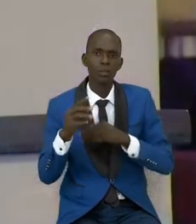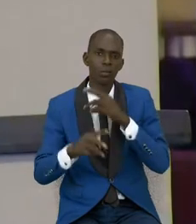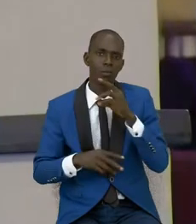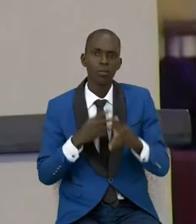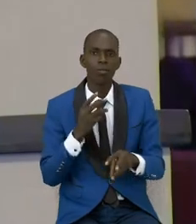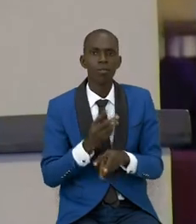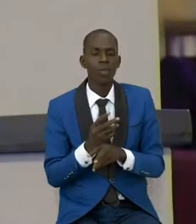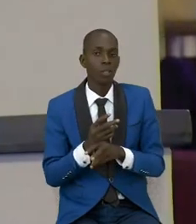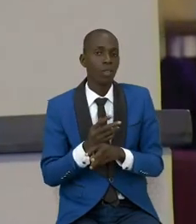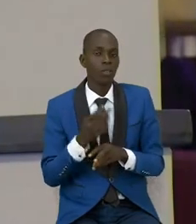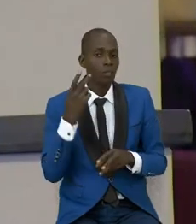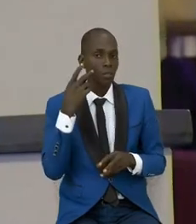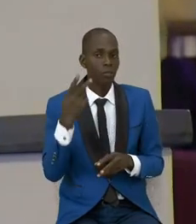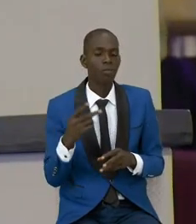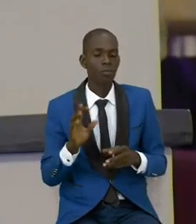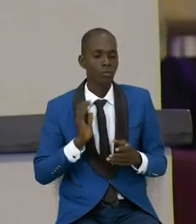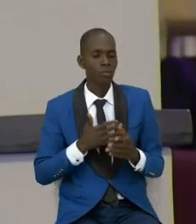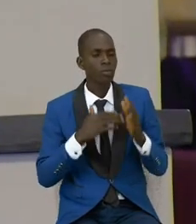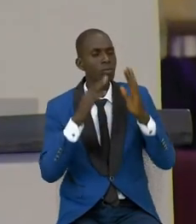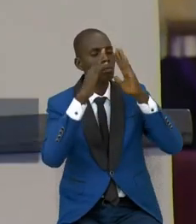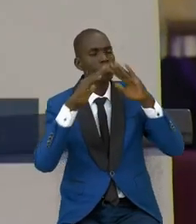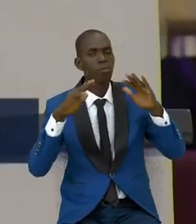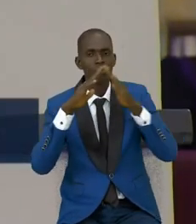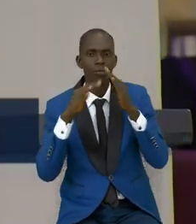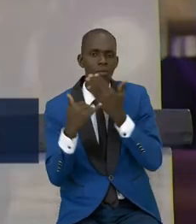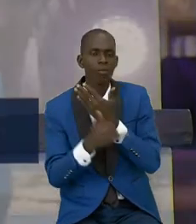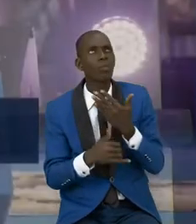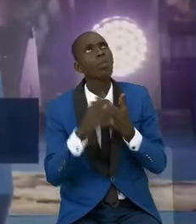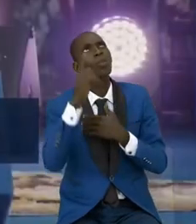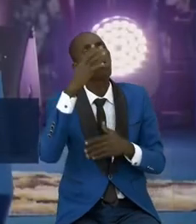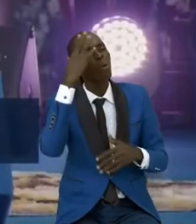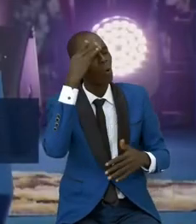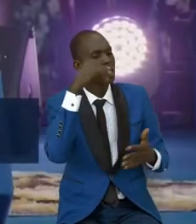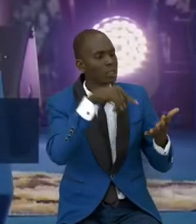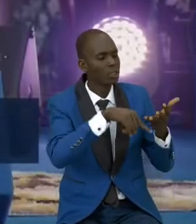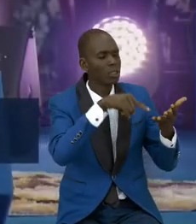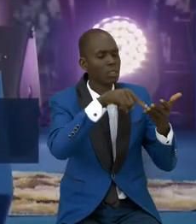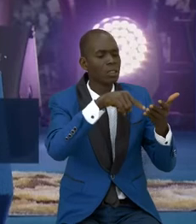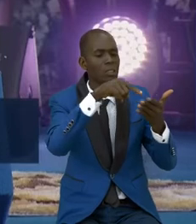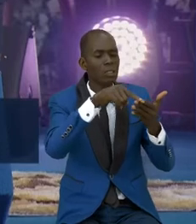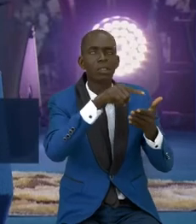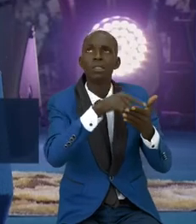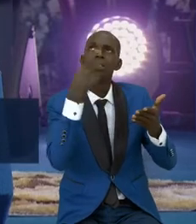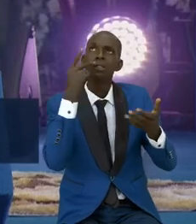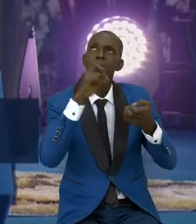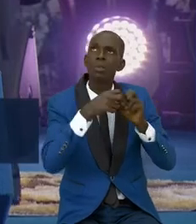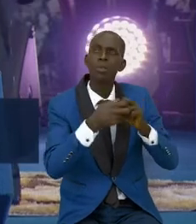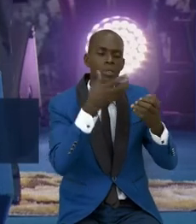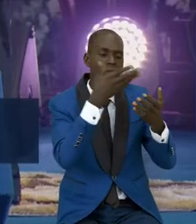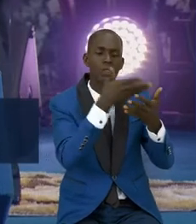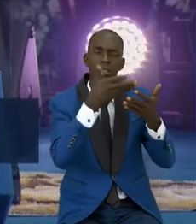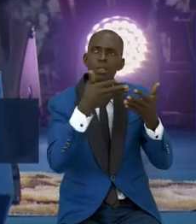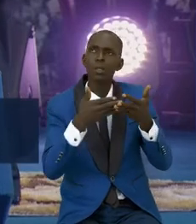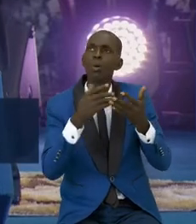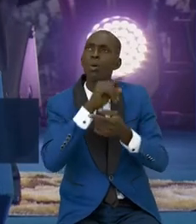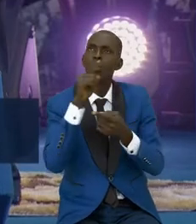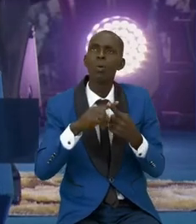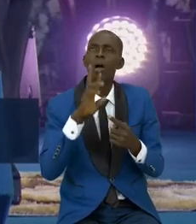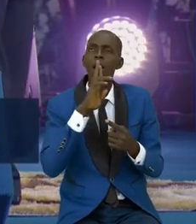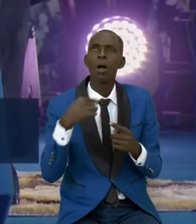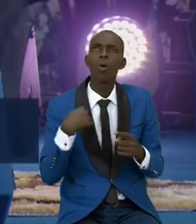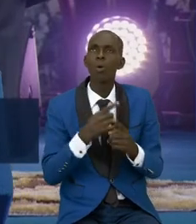our community, at our country. We're saying, God, why this? Why this? We're saying there is this and there is that. When are we going to come out of